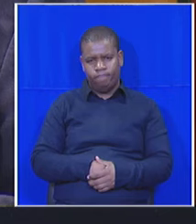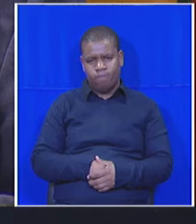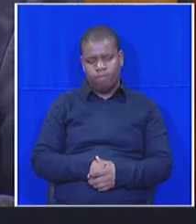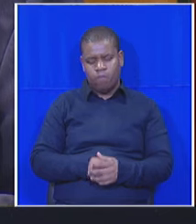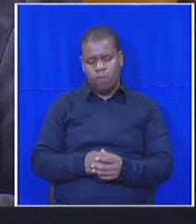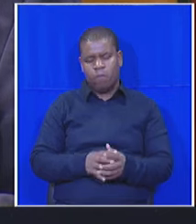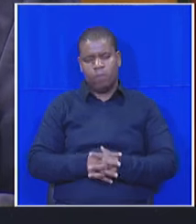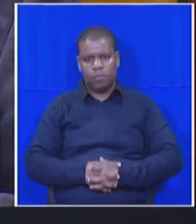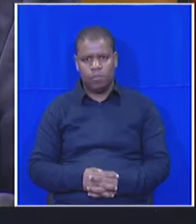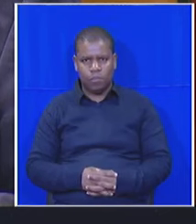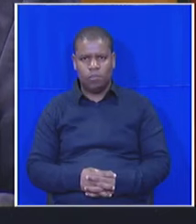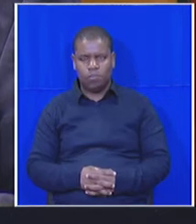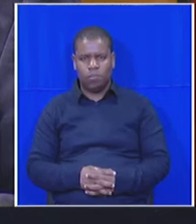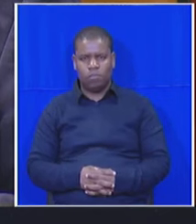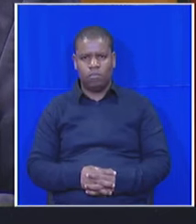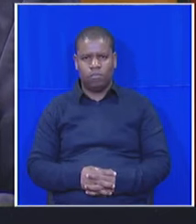I heard him.